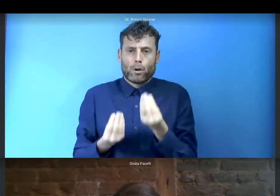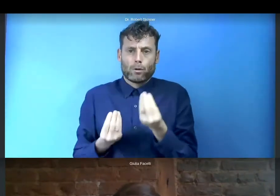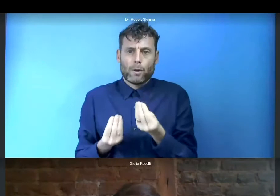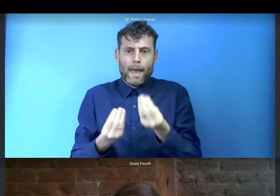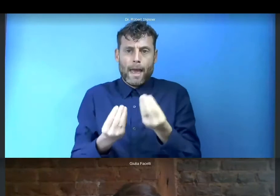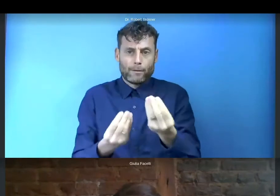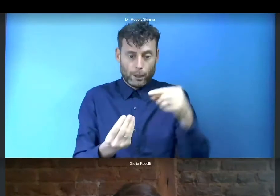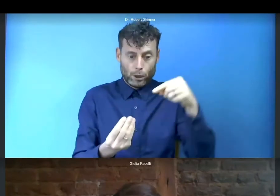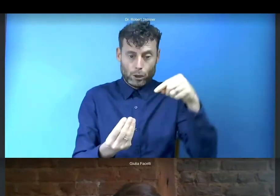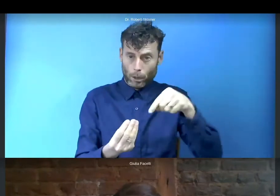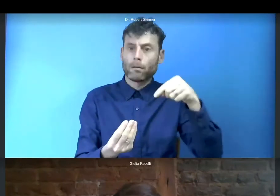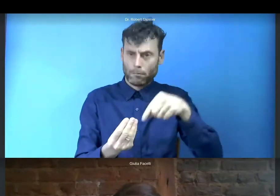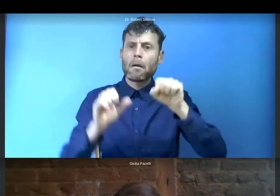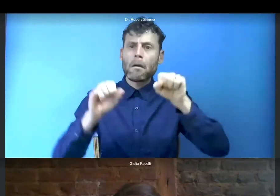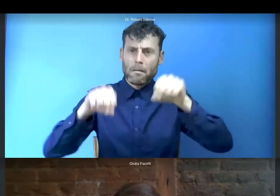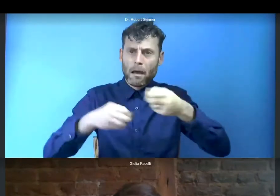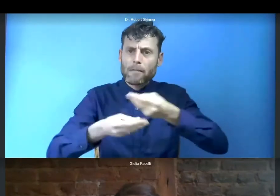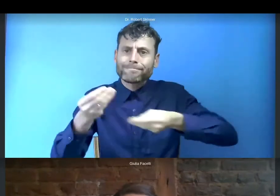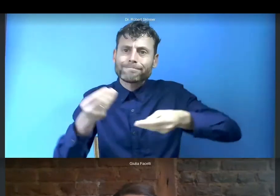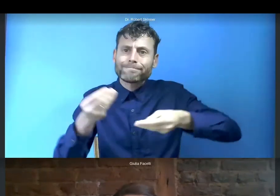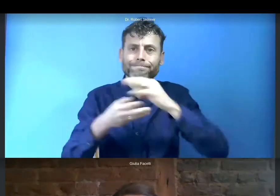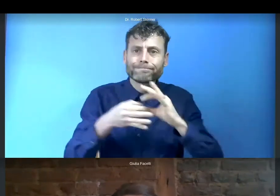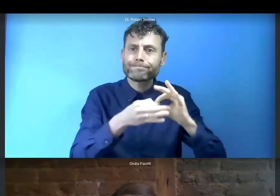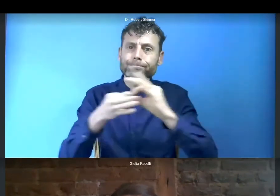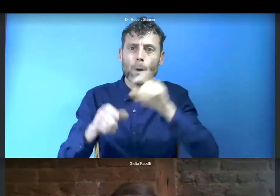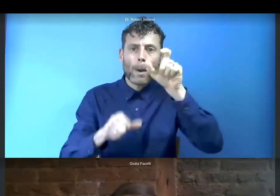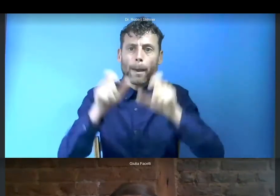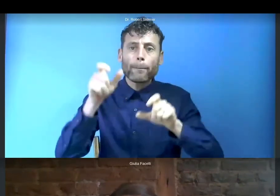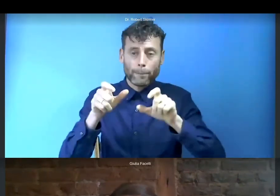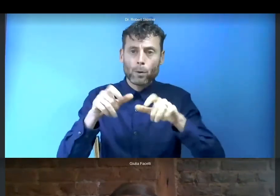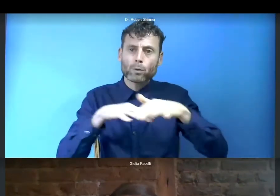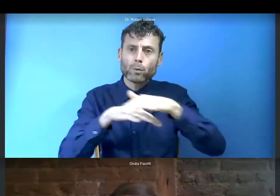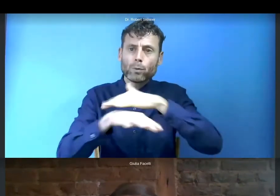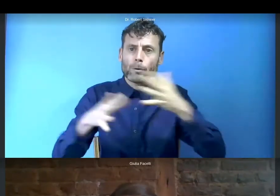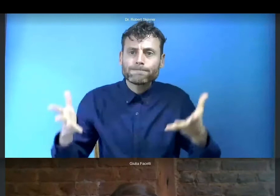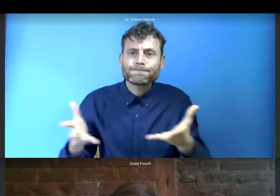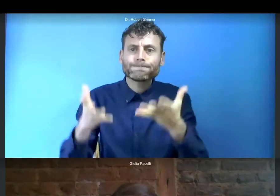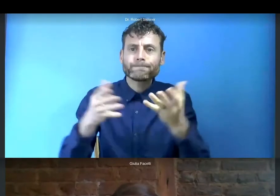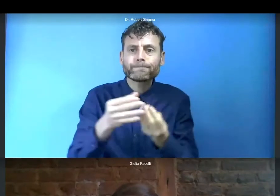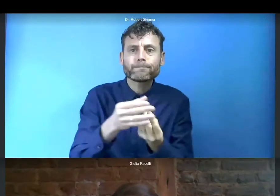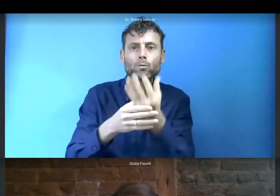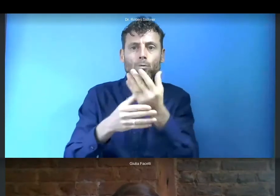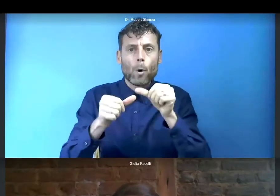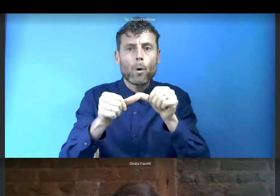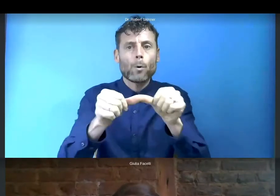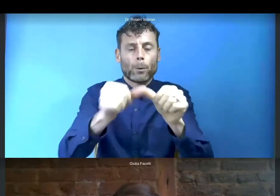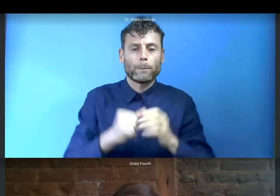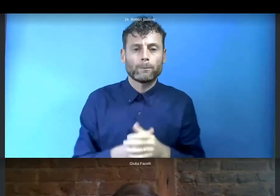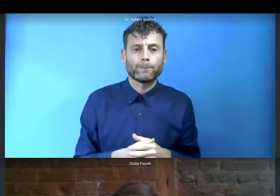Thank you, Christophe. This is reassuring from your side. I think there are